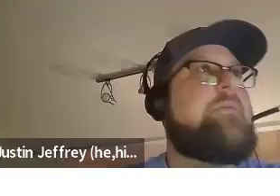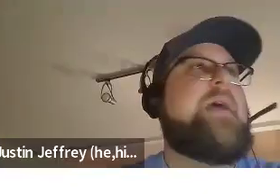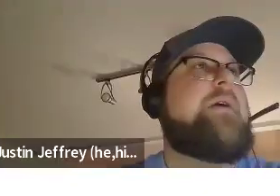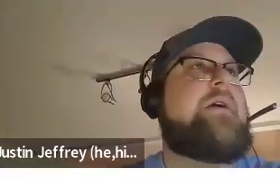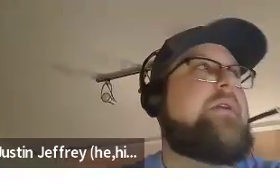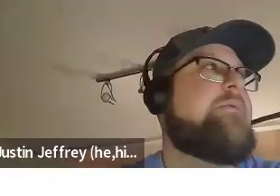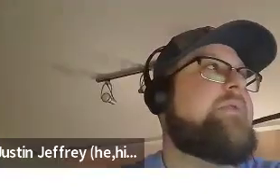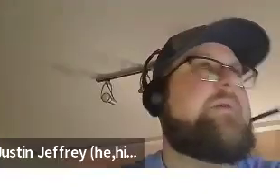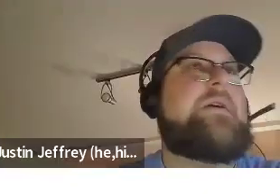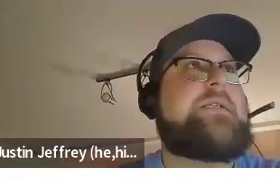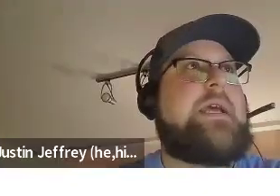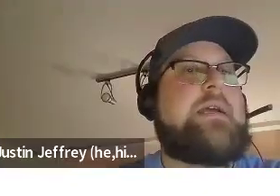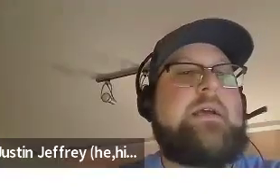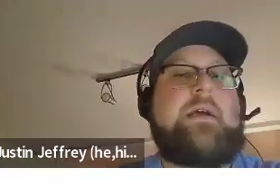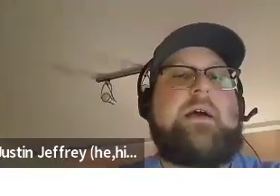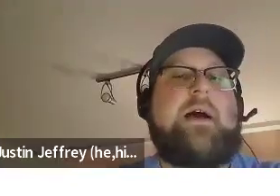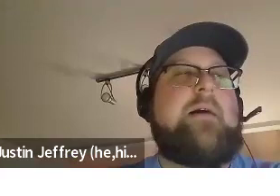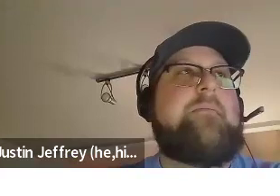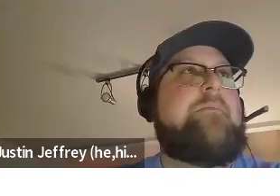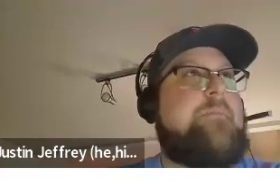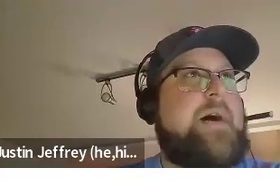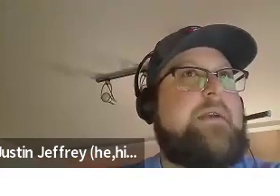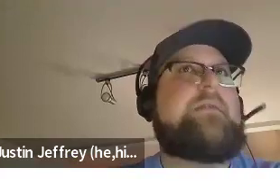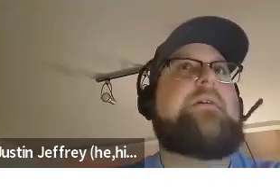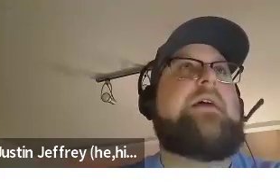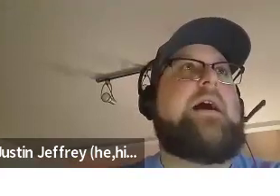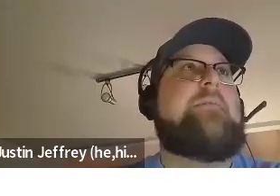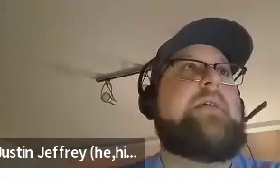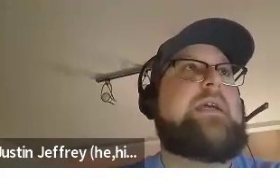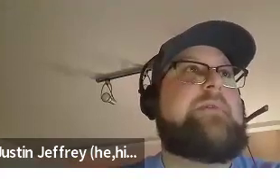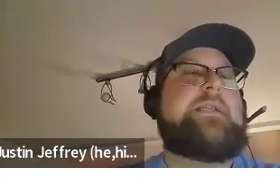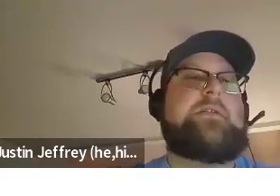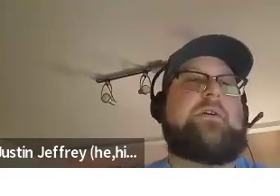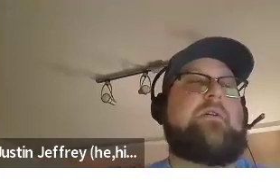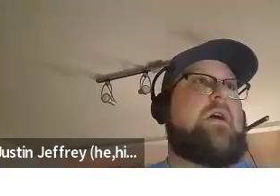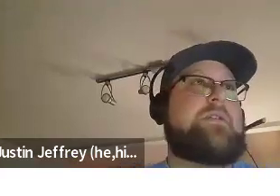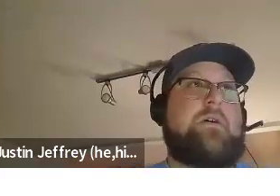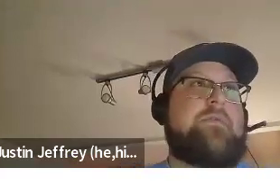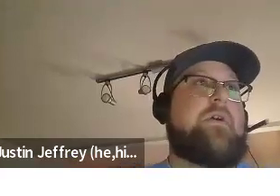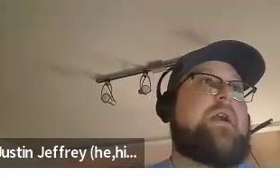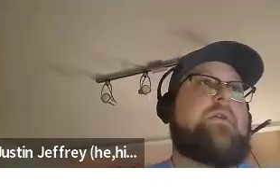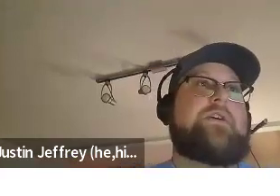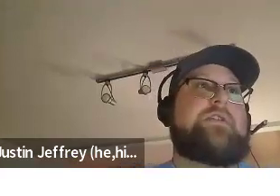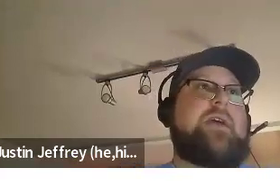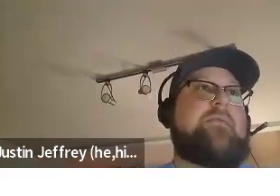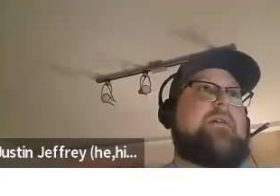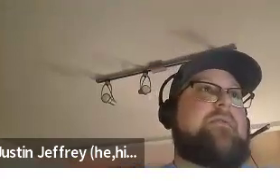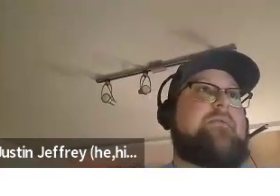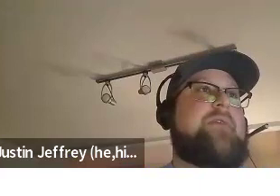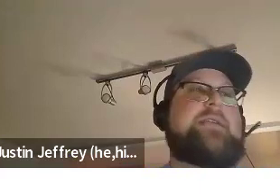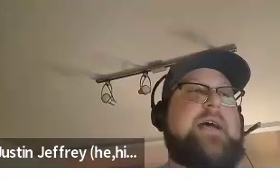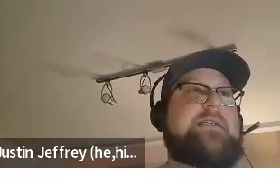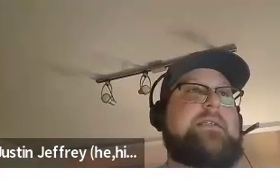access barrier that we are seeing, but it can be done. So also, if there are any questions, we have